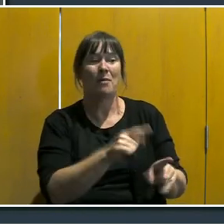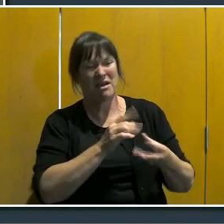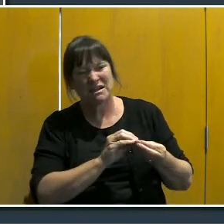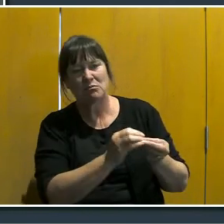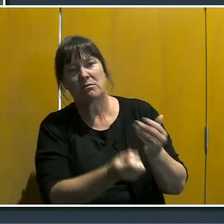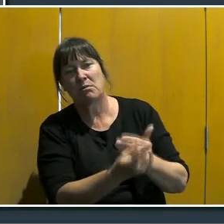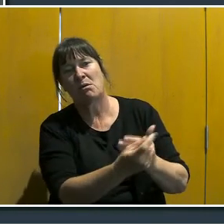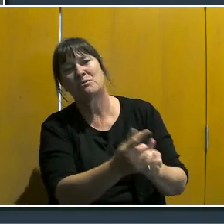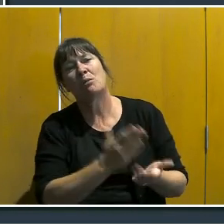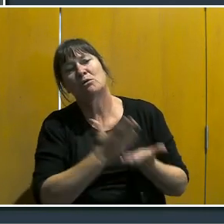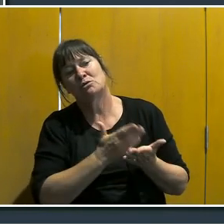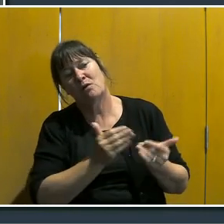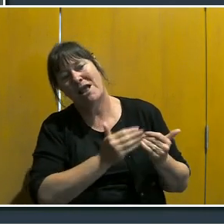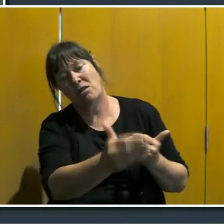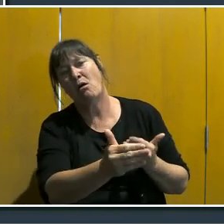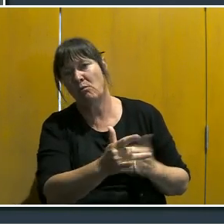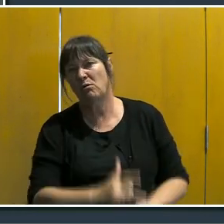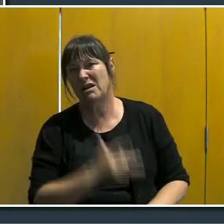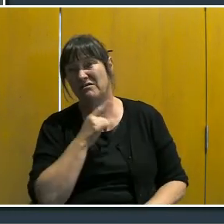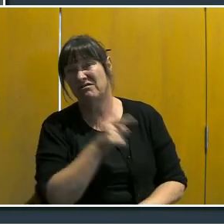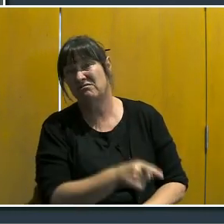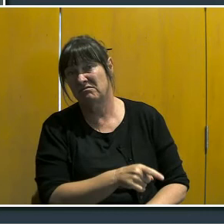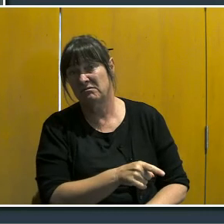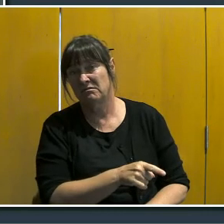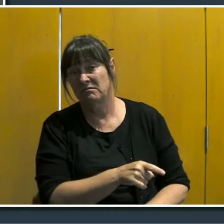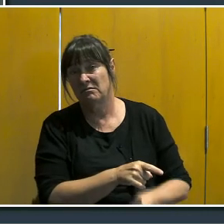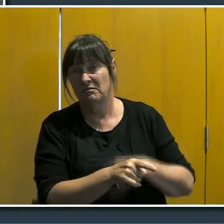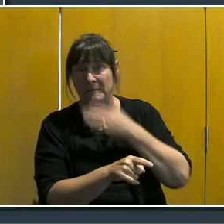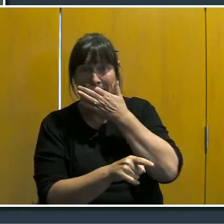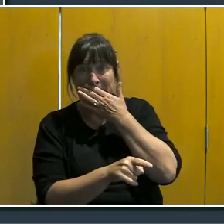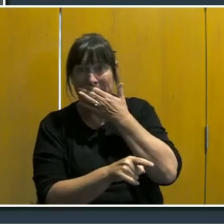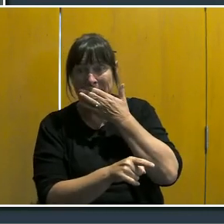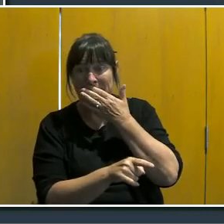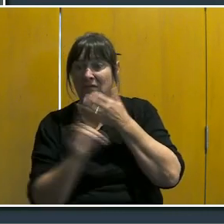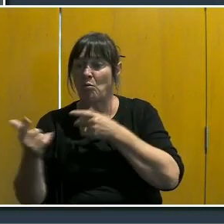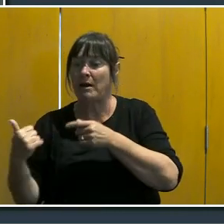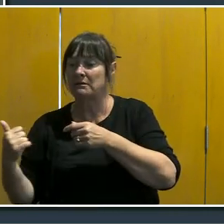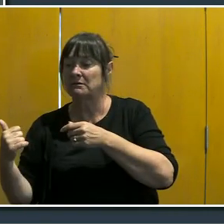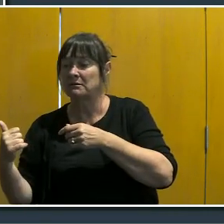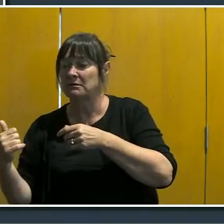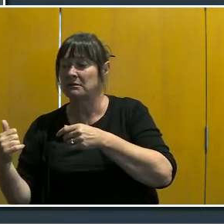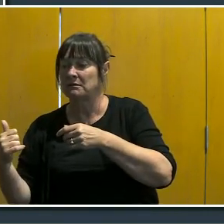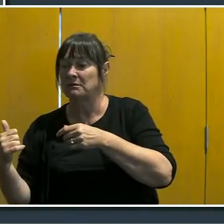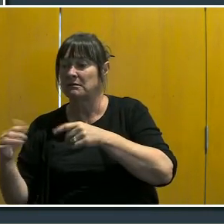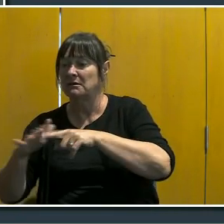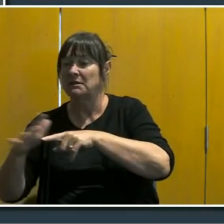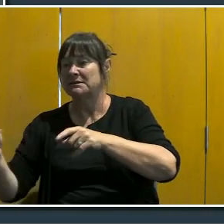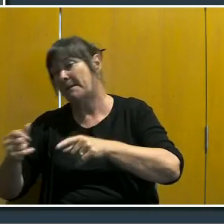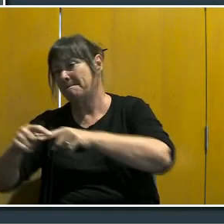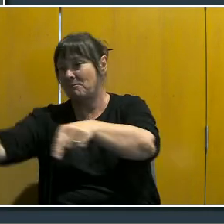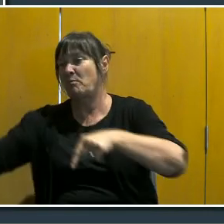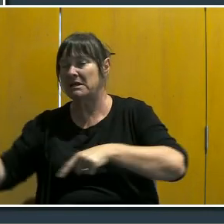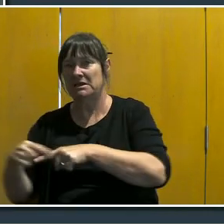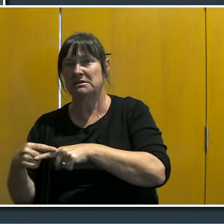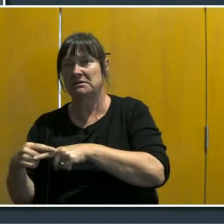picked up some stock. He wondered how long. I've got a farm in Wellington that has 50,000 people a year on it. That says a lot. At the moment, I only have 30 going past on the new cycleway, and probably